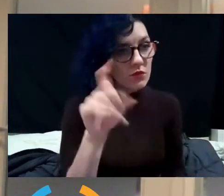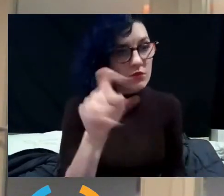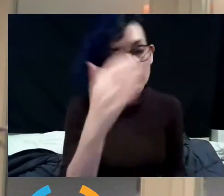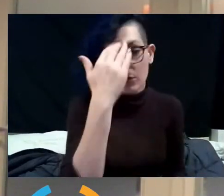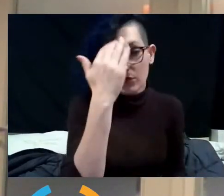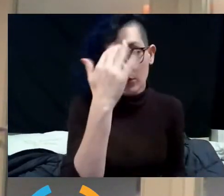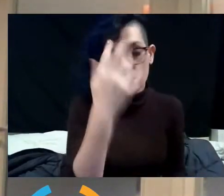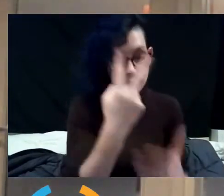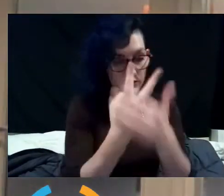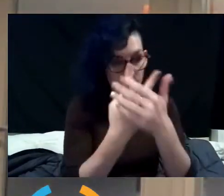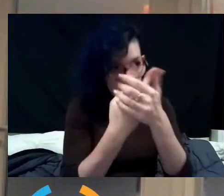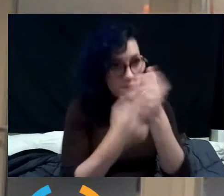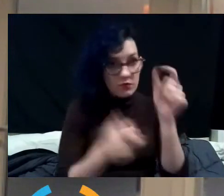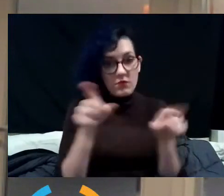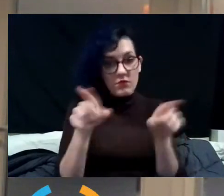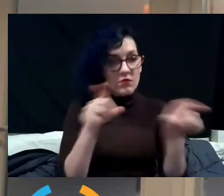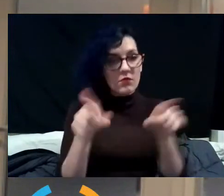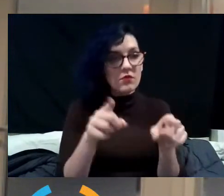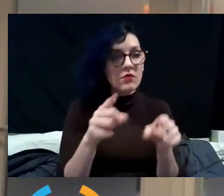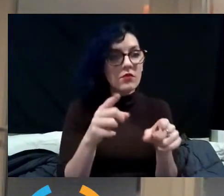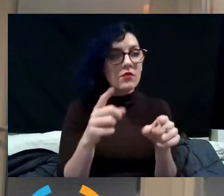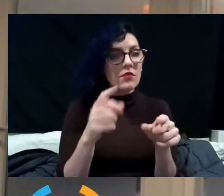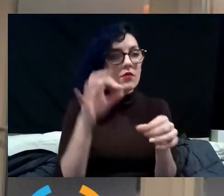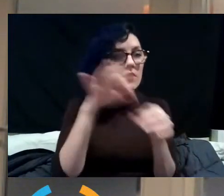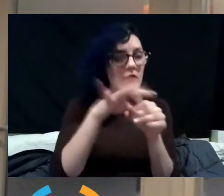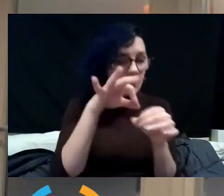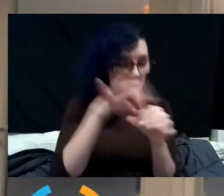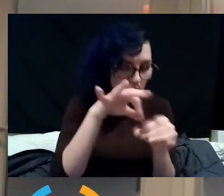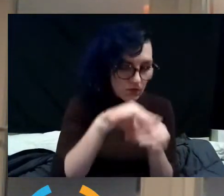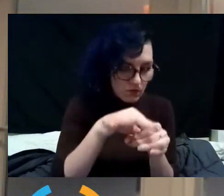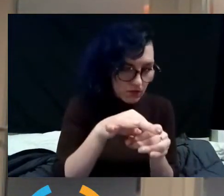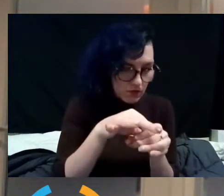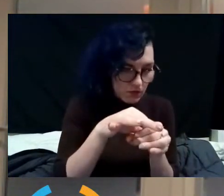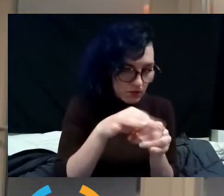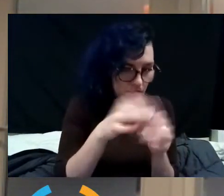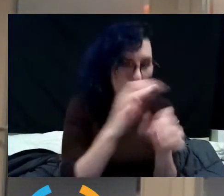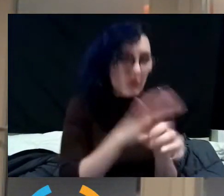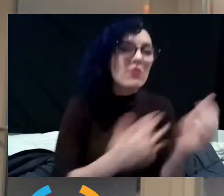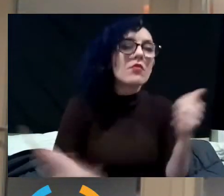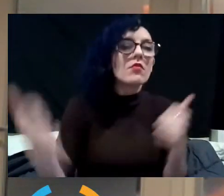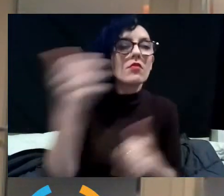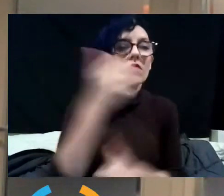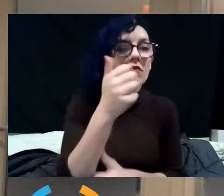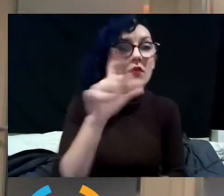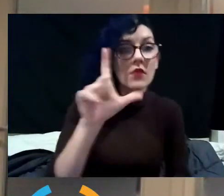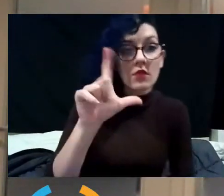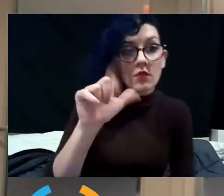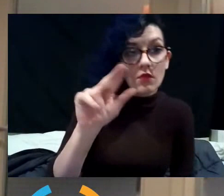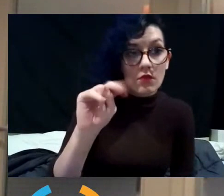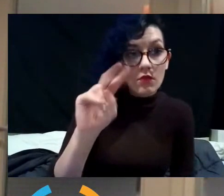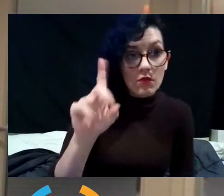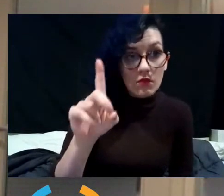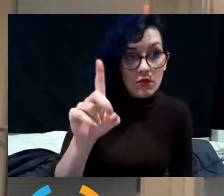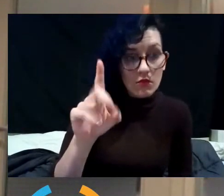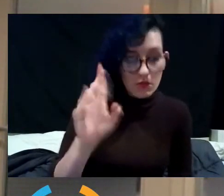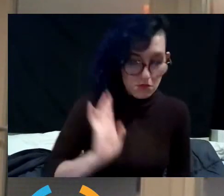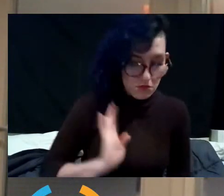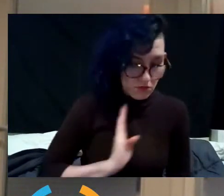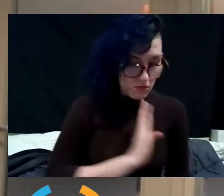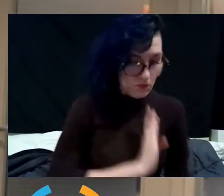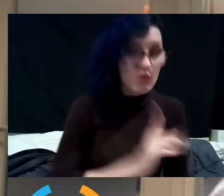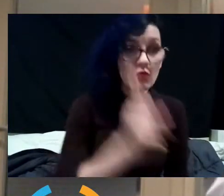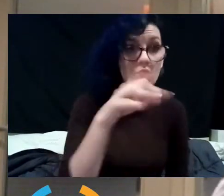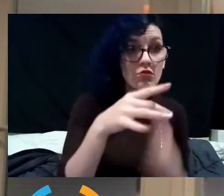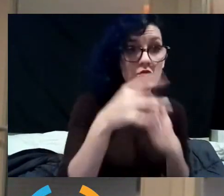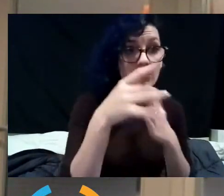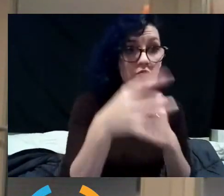the State Land Board, how would you manage the Elliott State Forest and other lands? What would be your priorities for state lands that